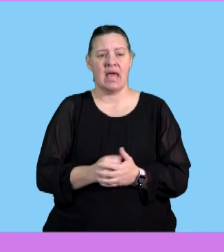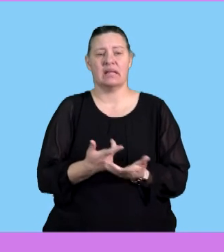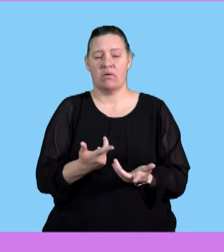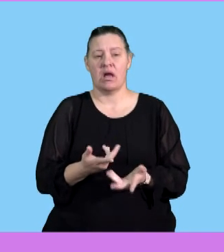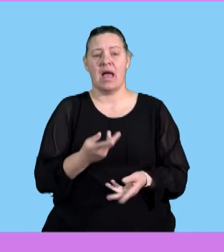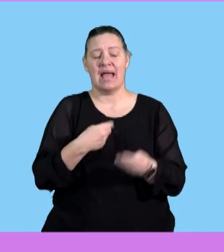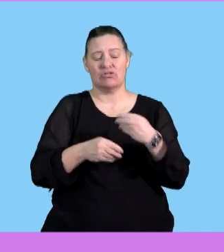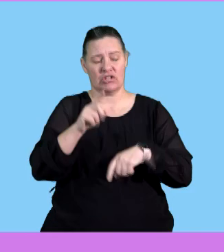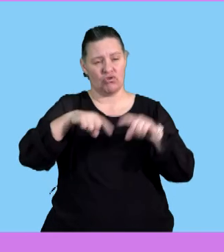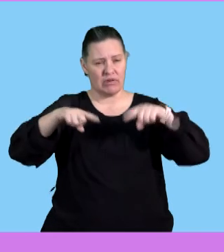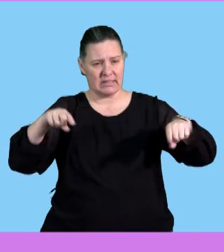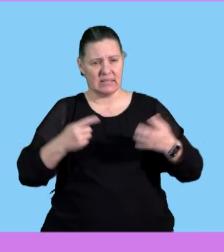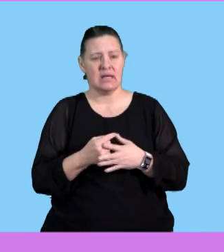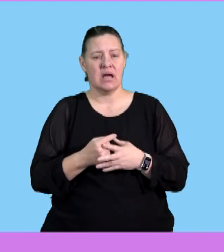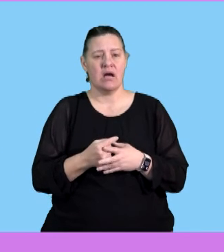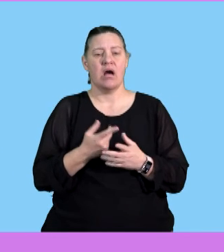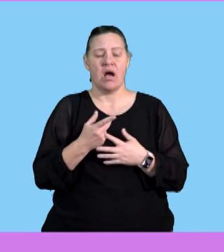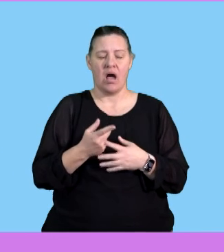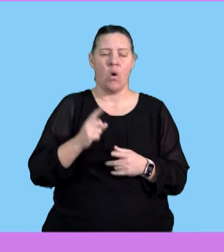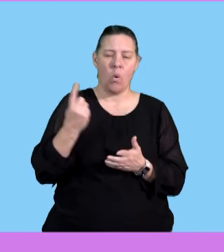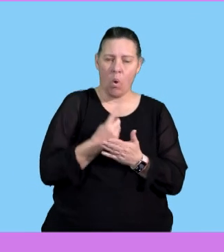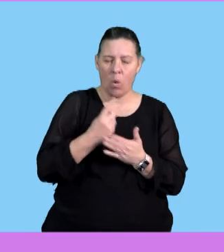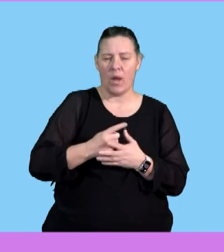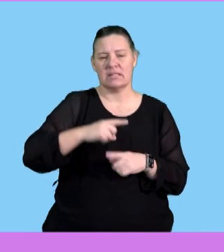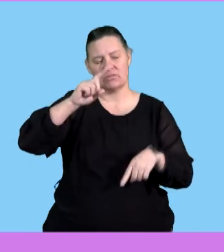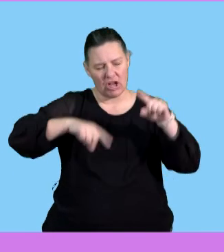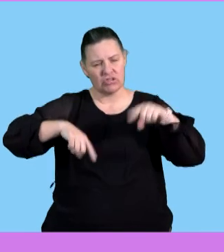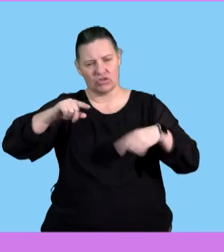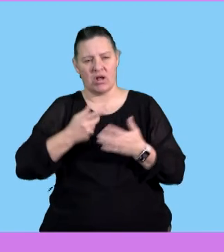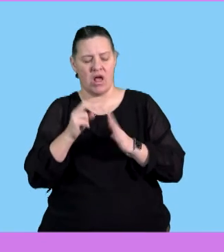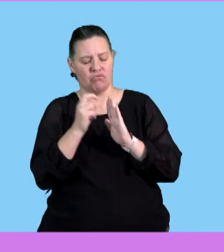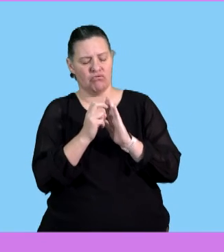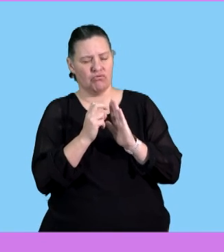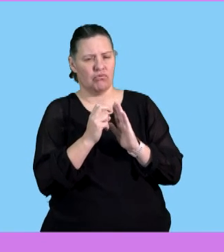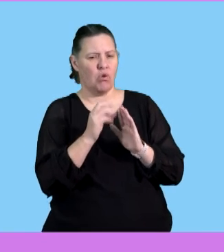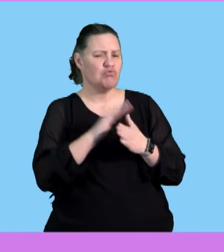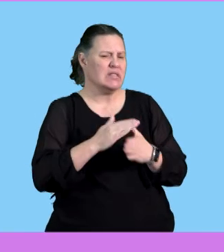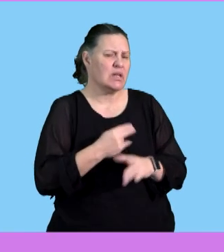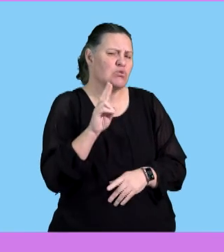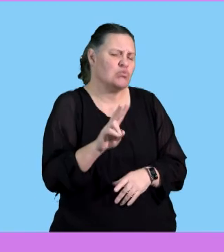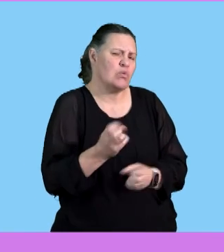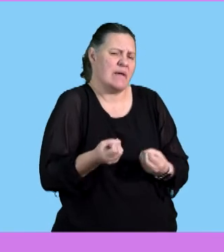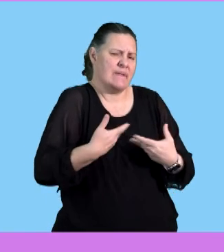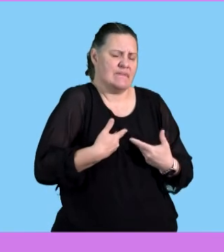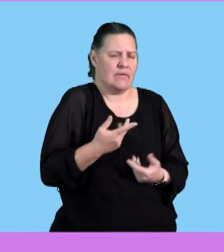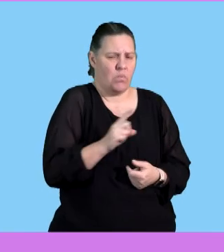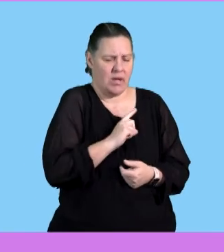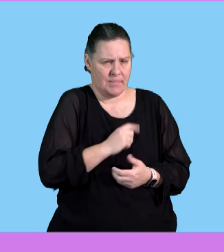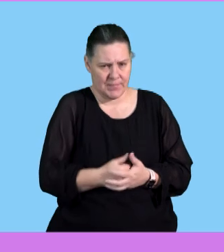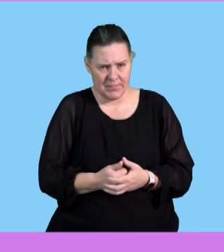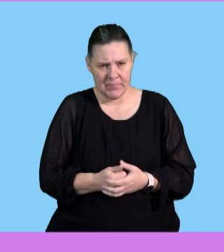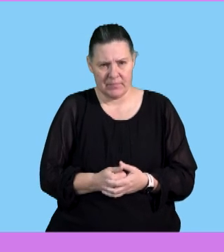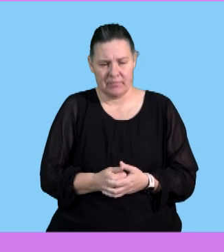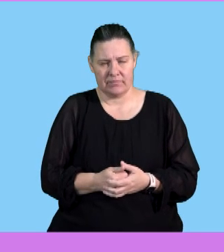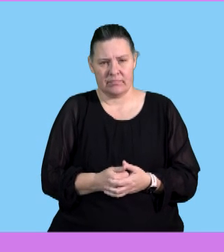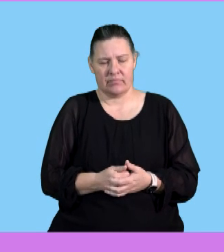And lastly, exchange rates fluctuates all the time. List 2 reasons why this happens.